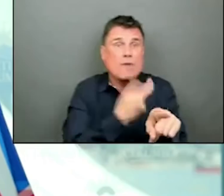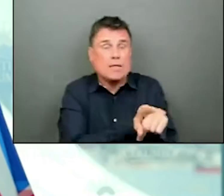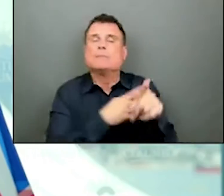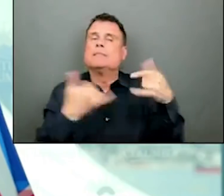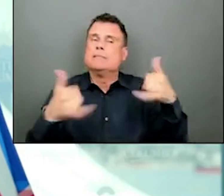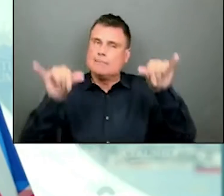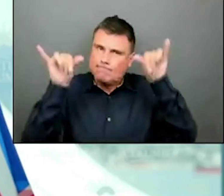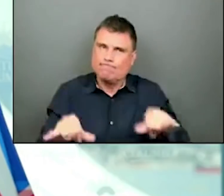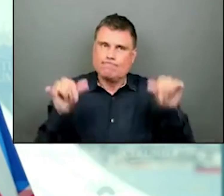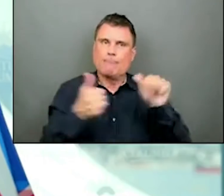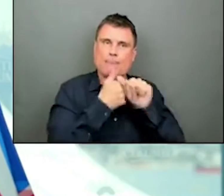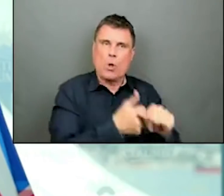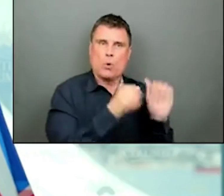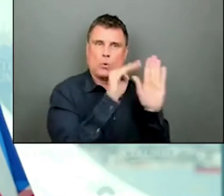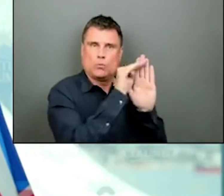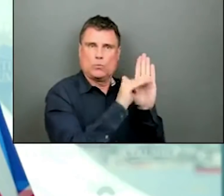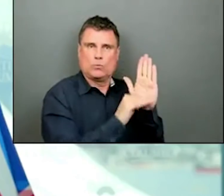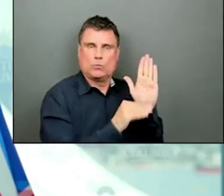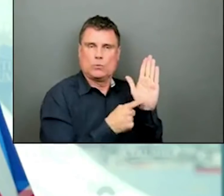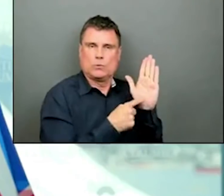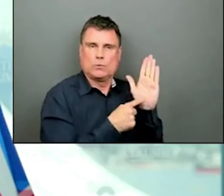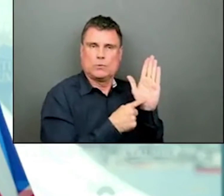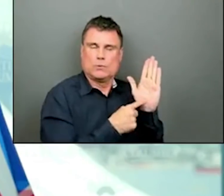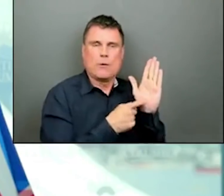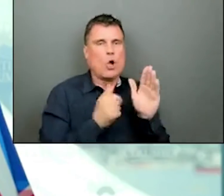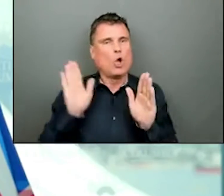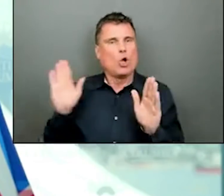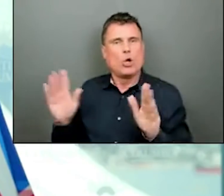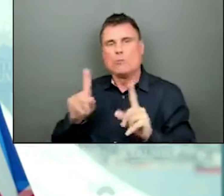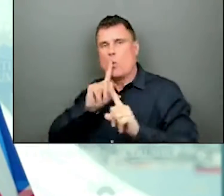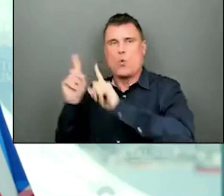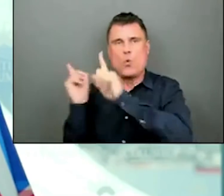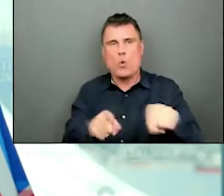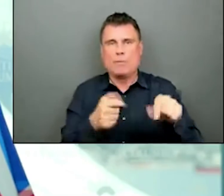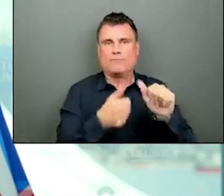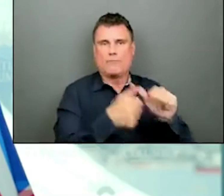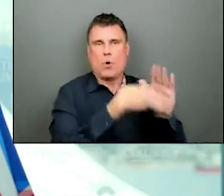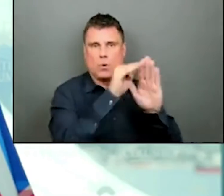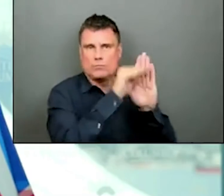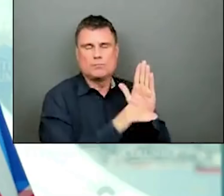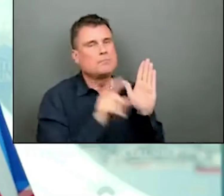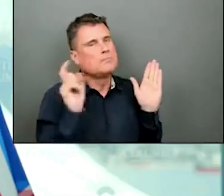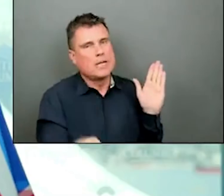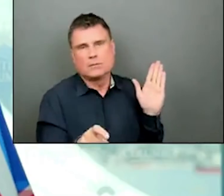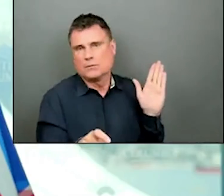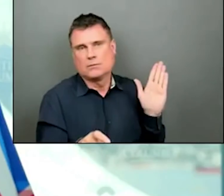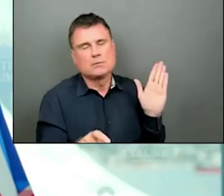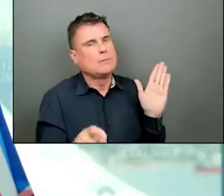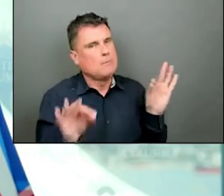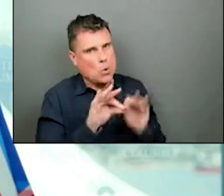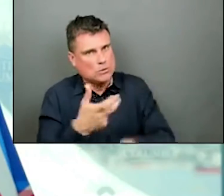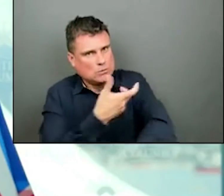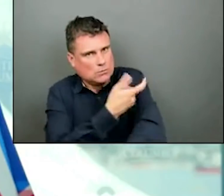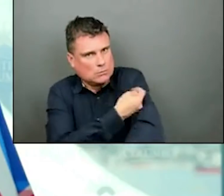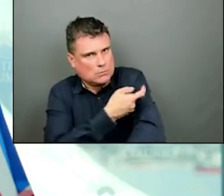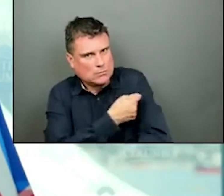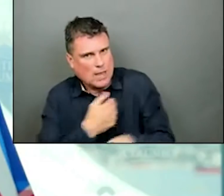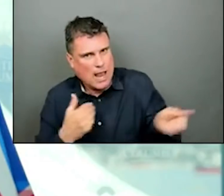all of us do so, that all of us follow public health guidance. That is the way that we can again flatten